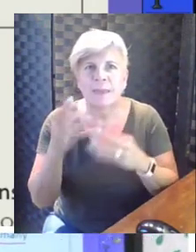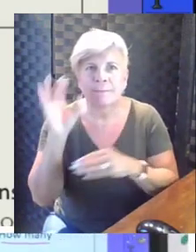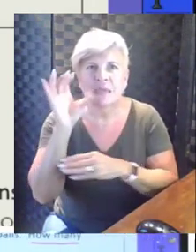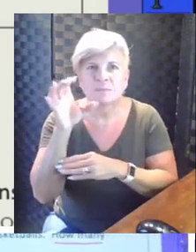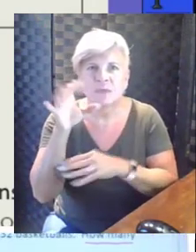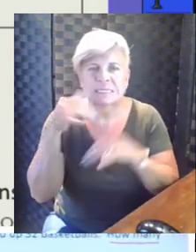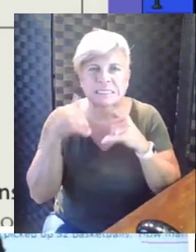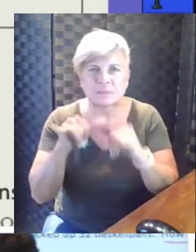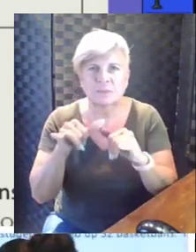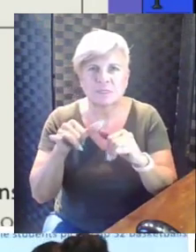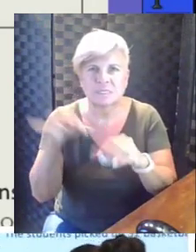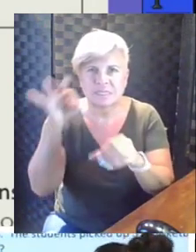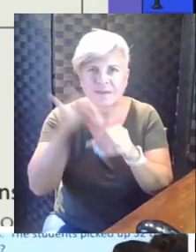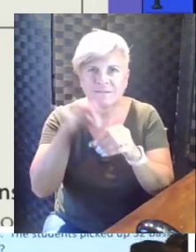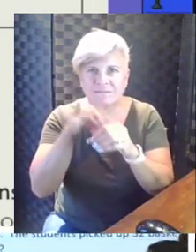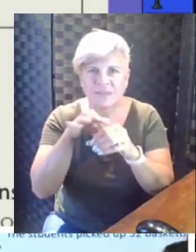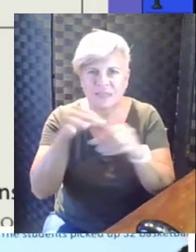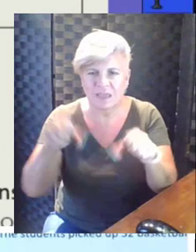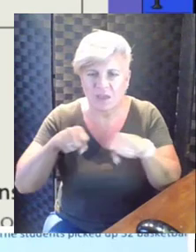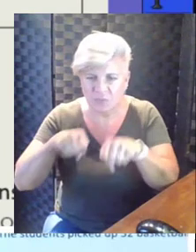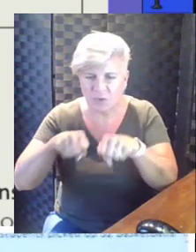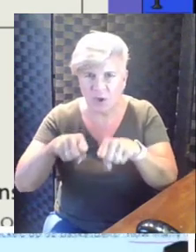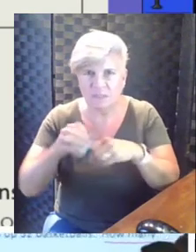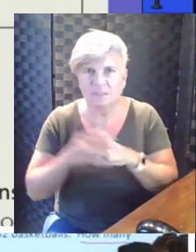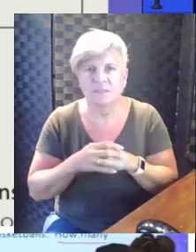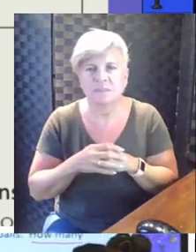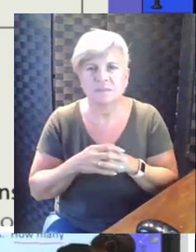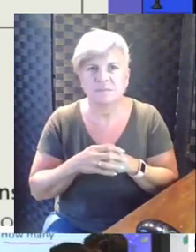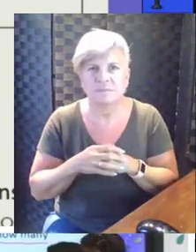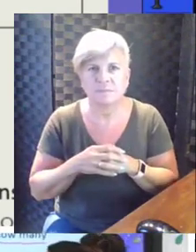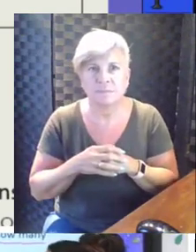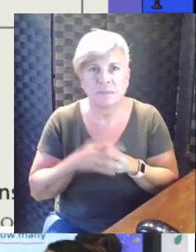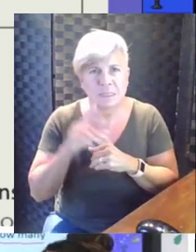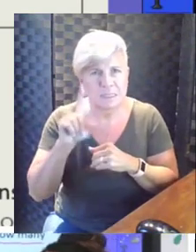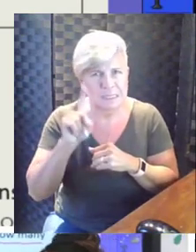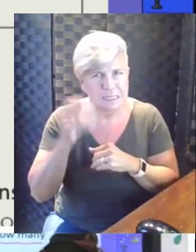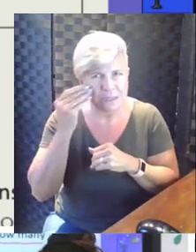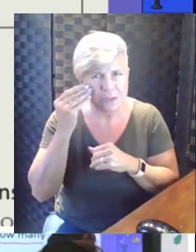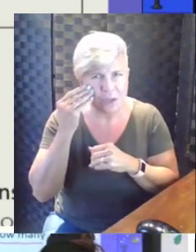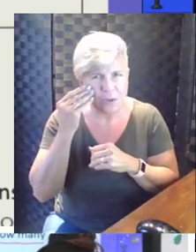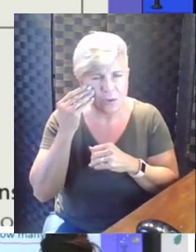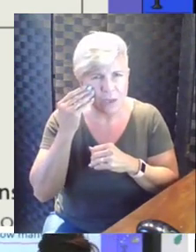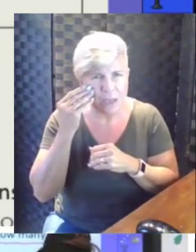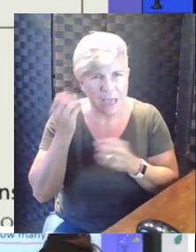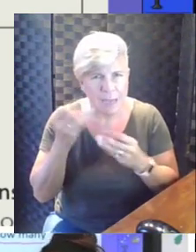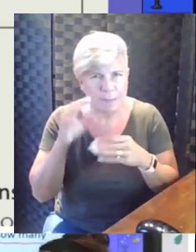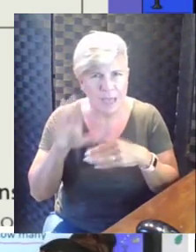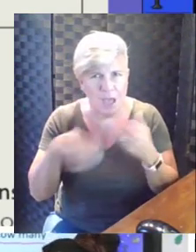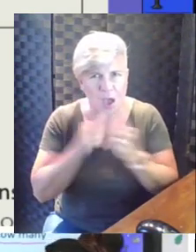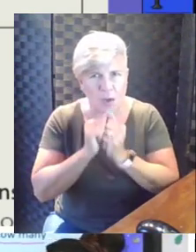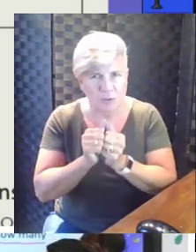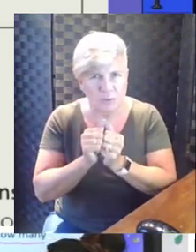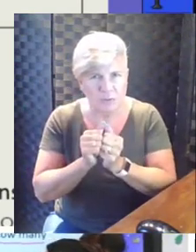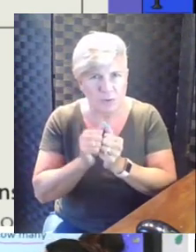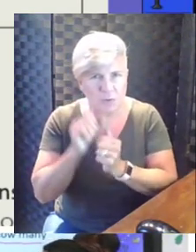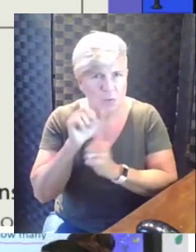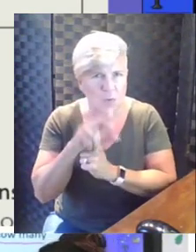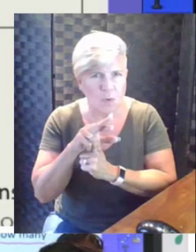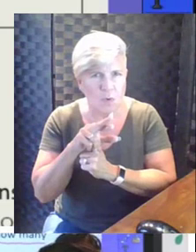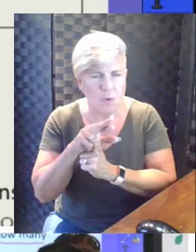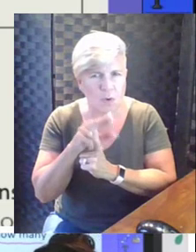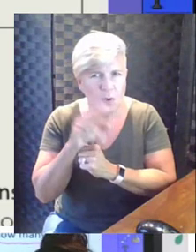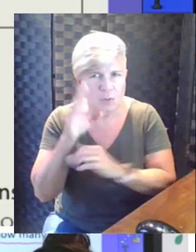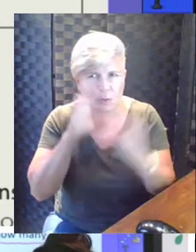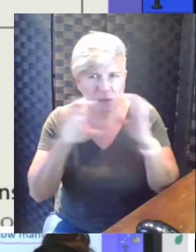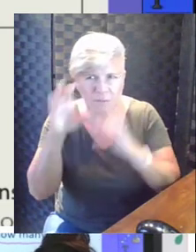How many basketballs will still fit on the cart? Do we need to know how many in all will fit on the cart, or are